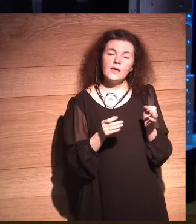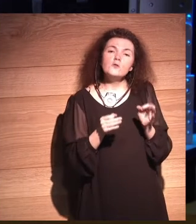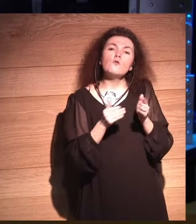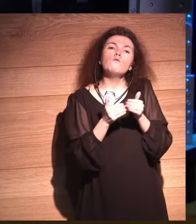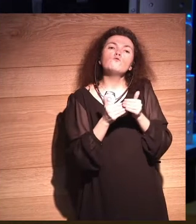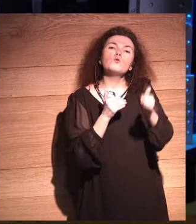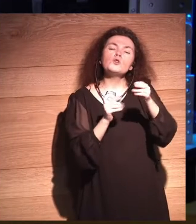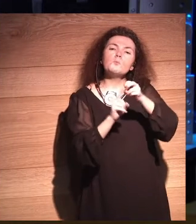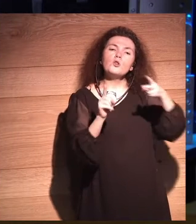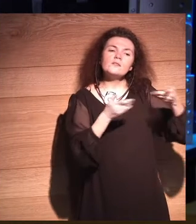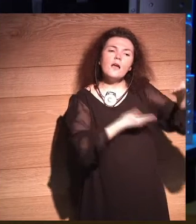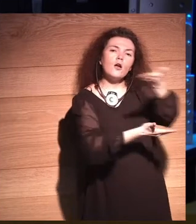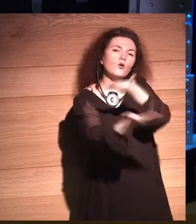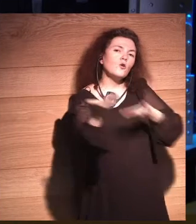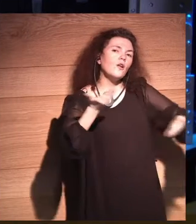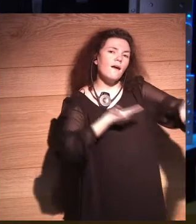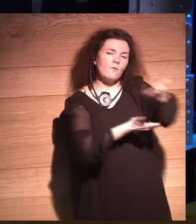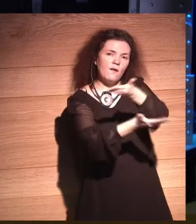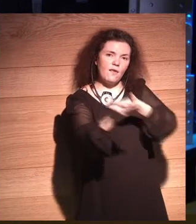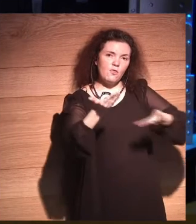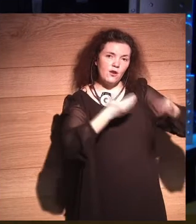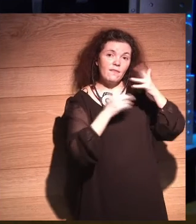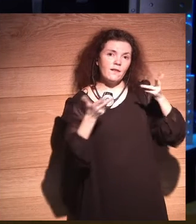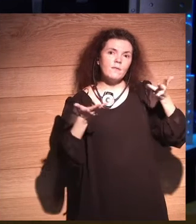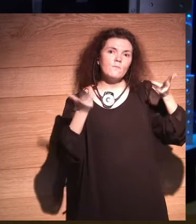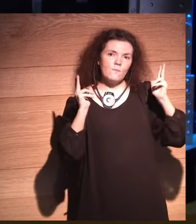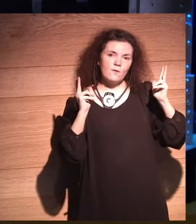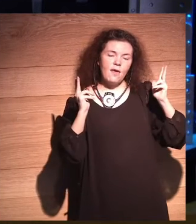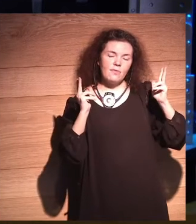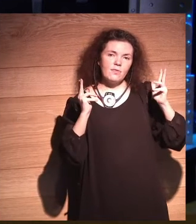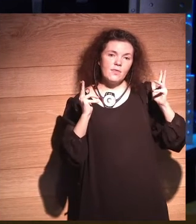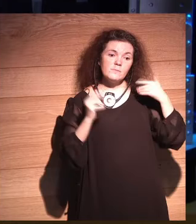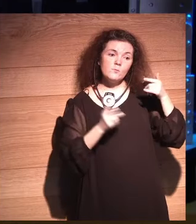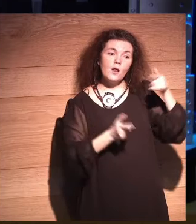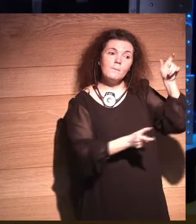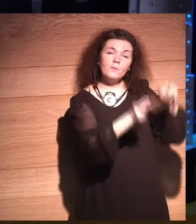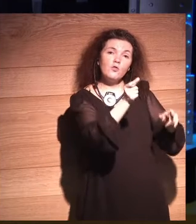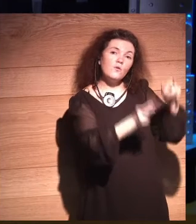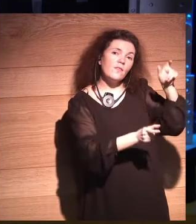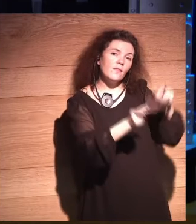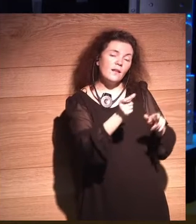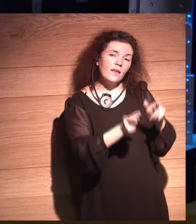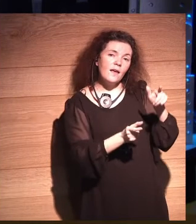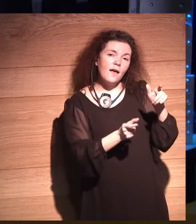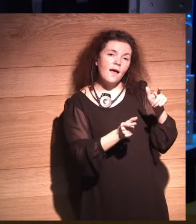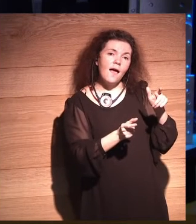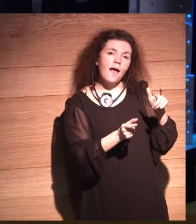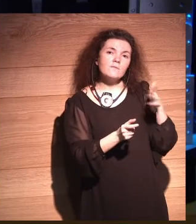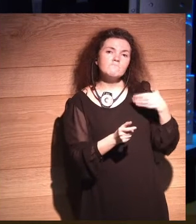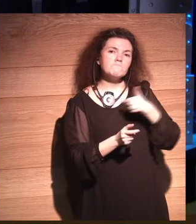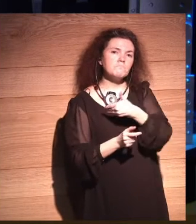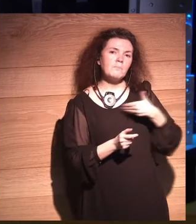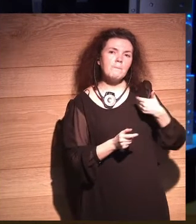for democracy, an active version of citizenship, and I hope a stronger future in which collective intelligence